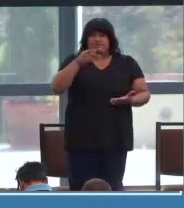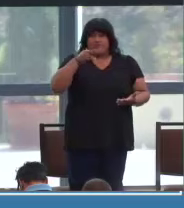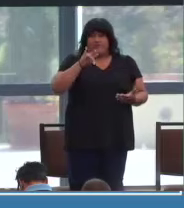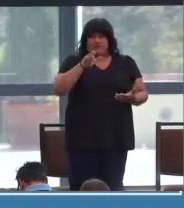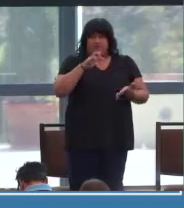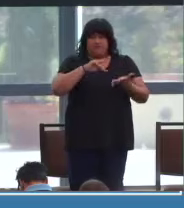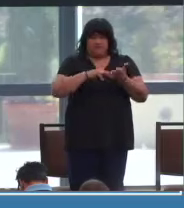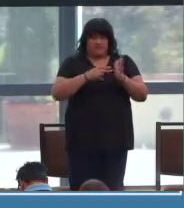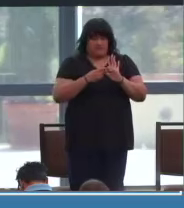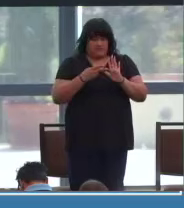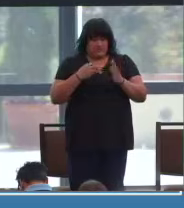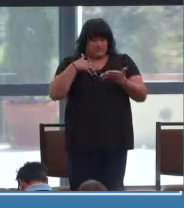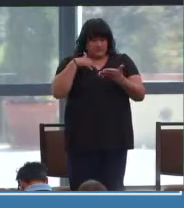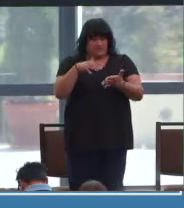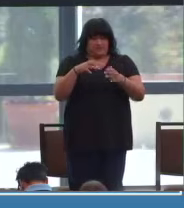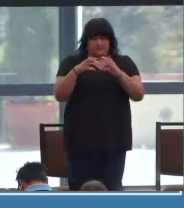efficacy of the cells.